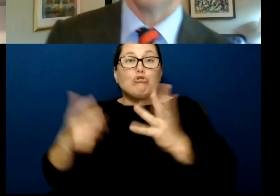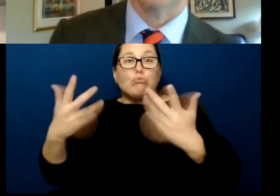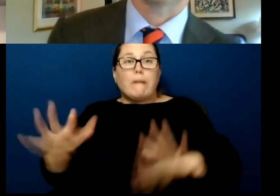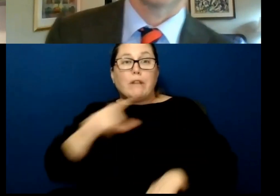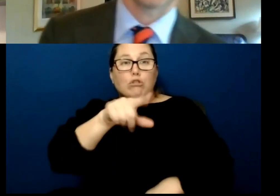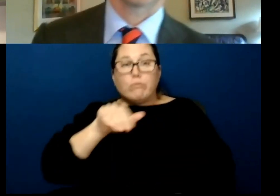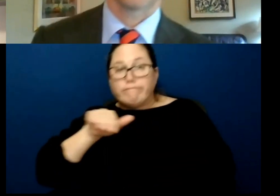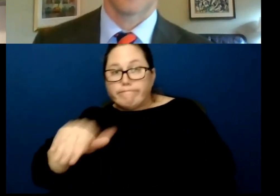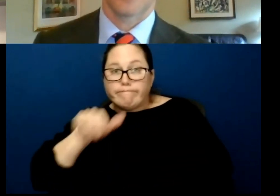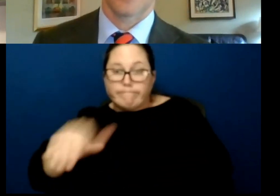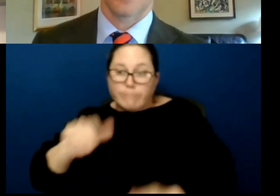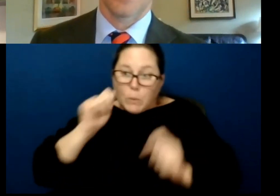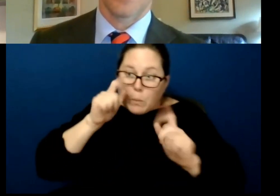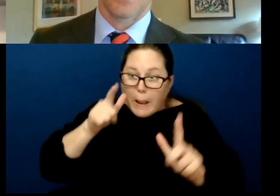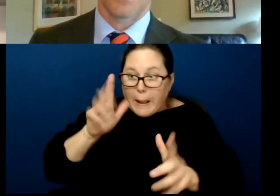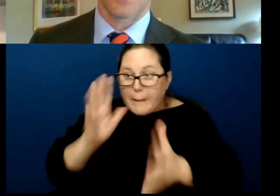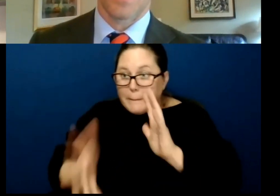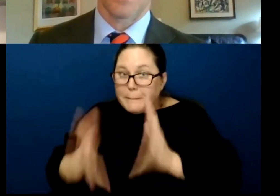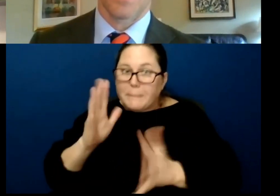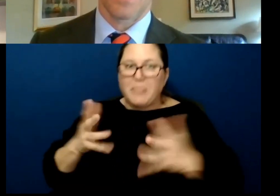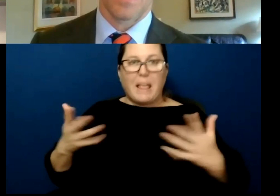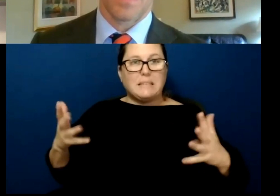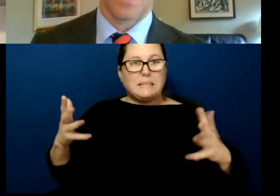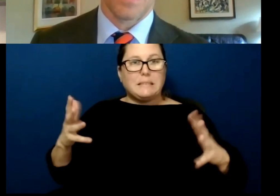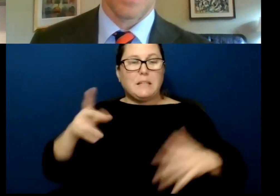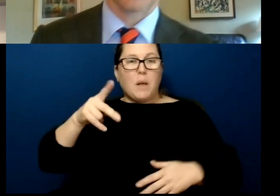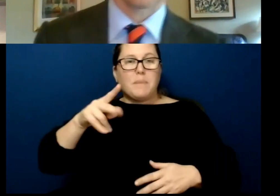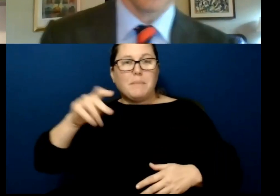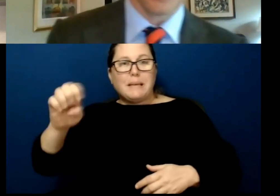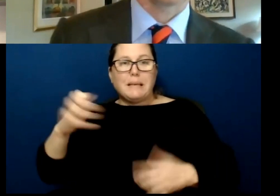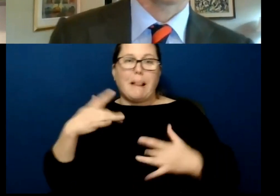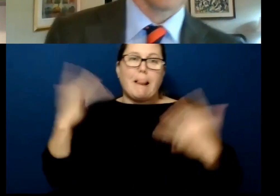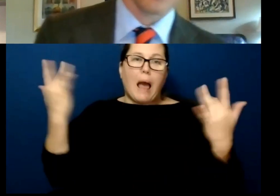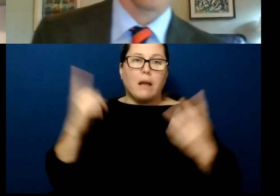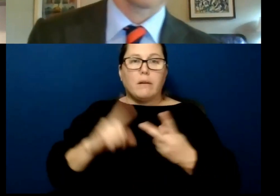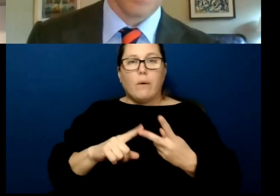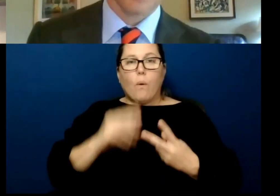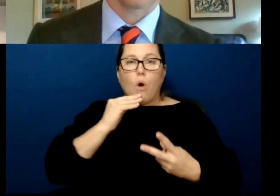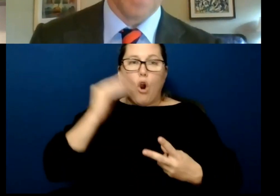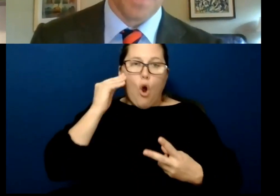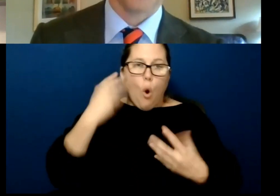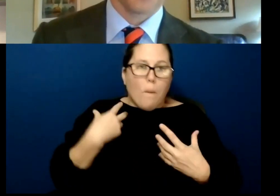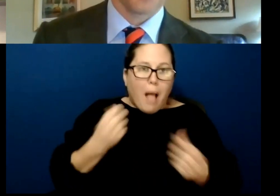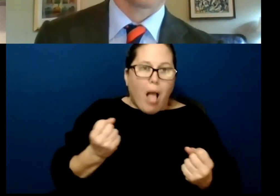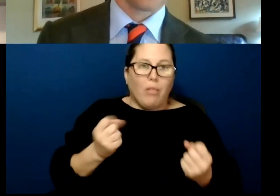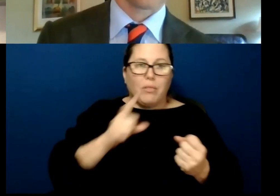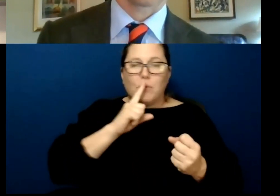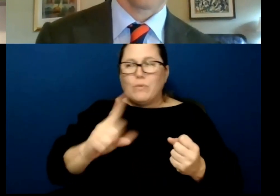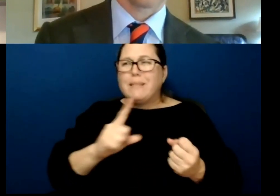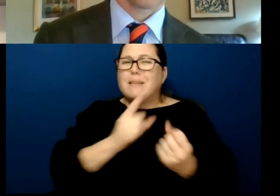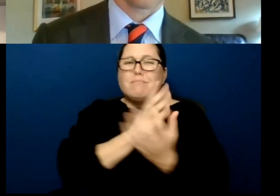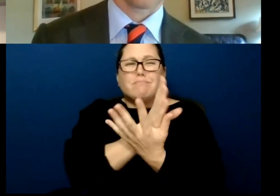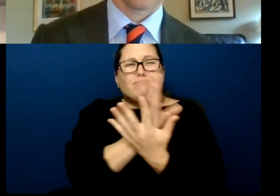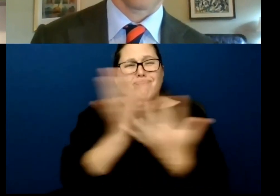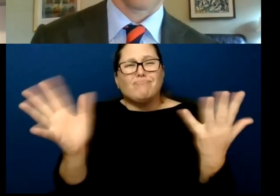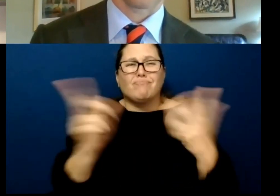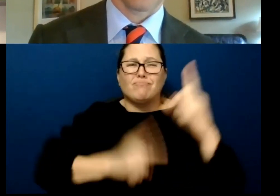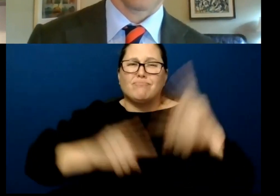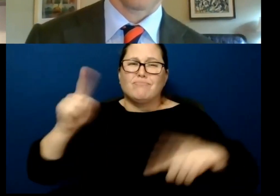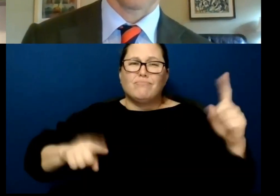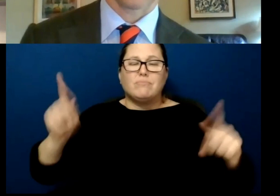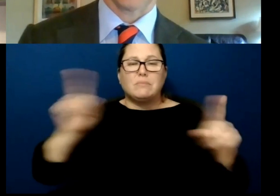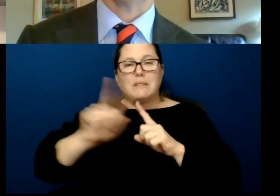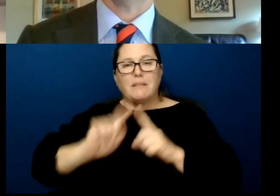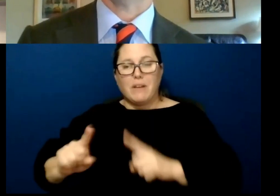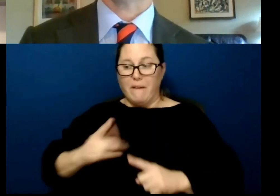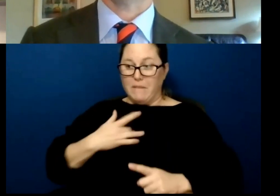daunting, and you might not be wearing the same PPE, or you can do home health, and there's just so many different things you can do if you feel like you're overwhelmed in your